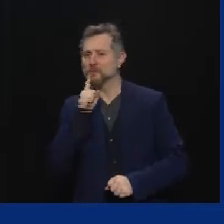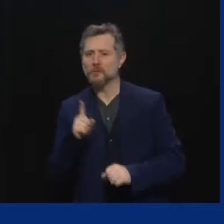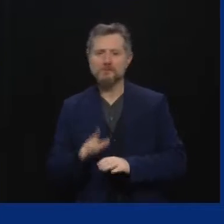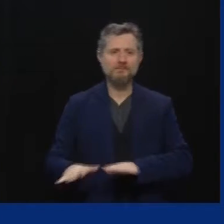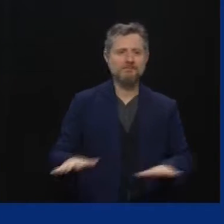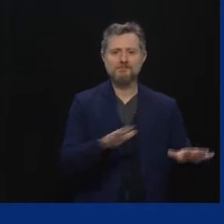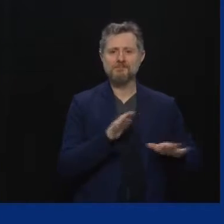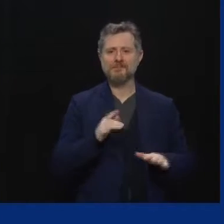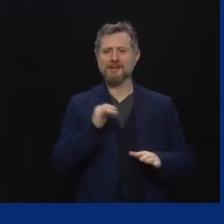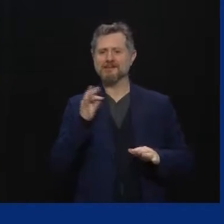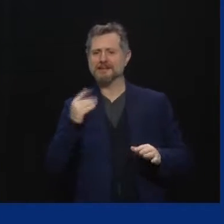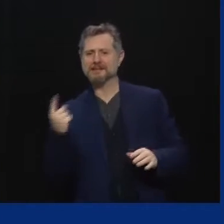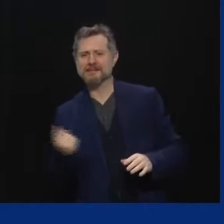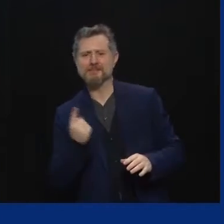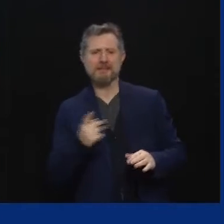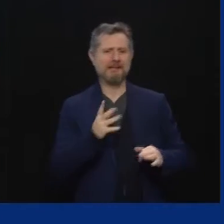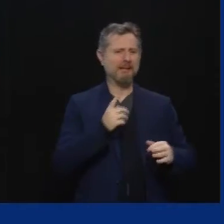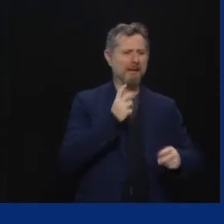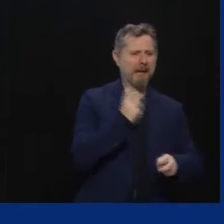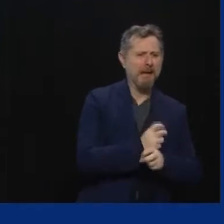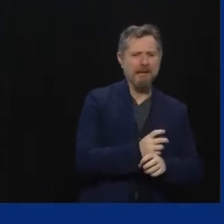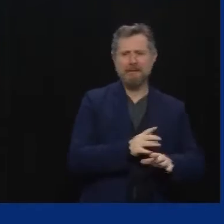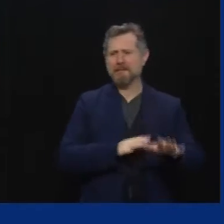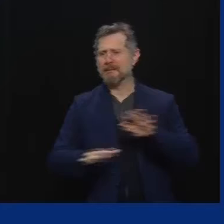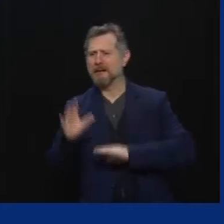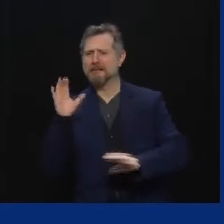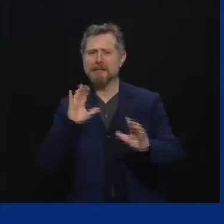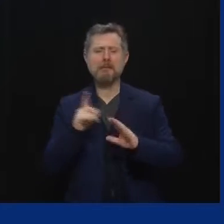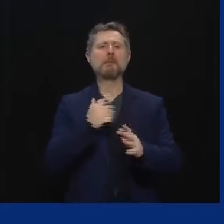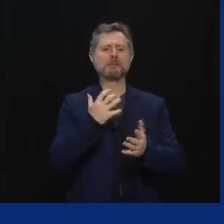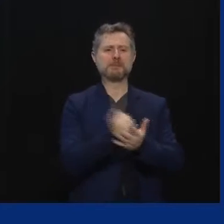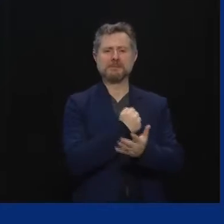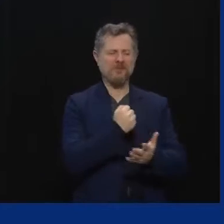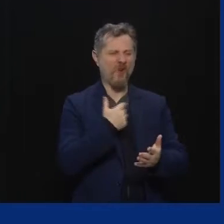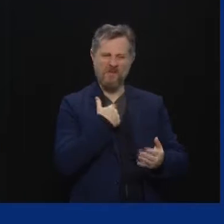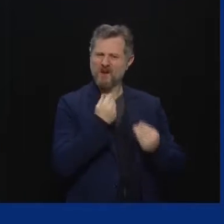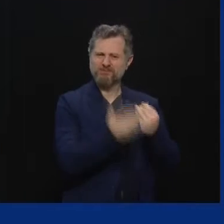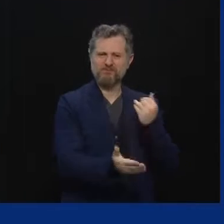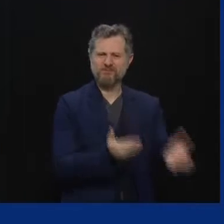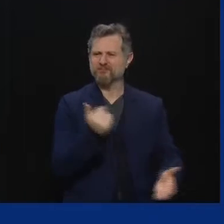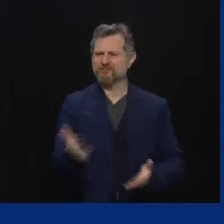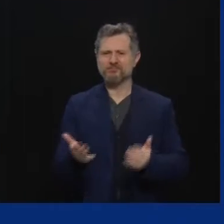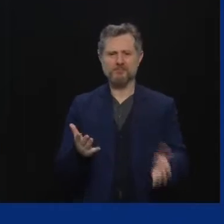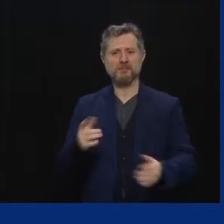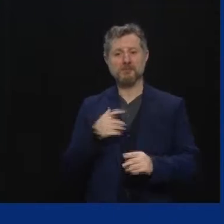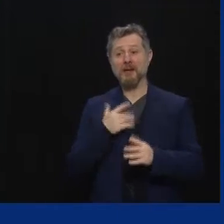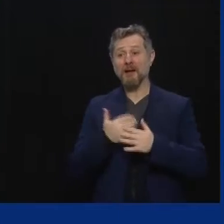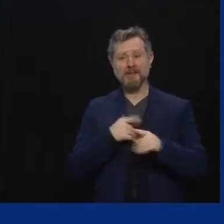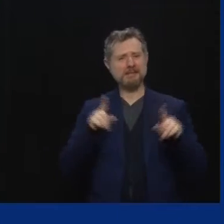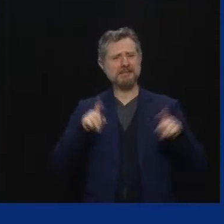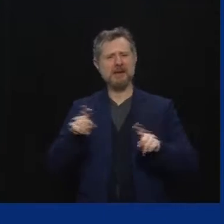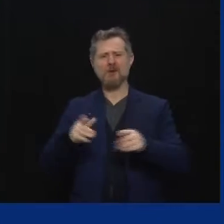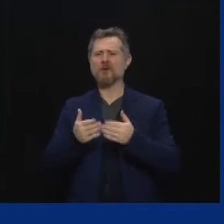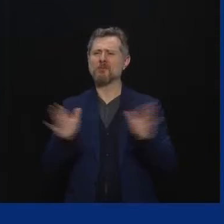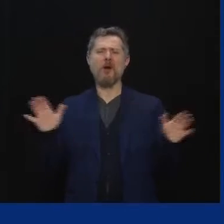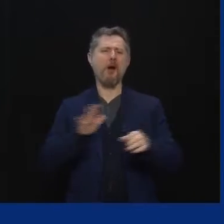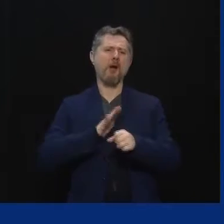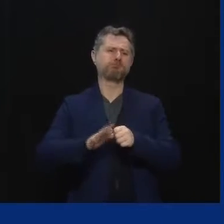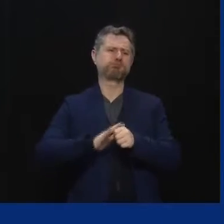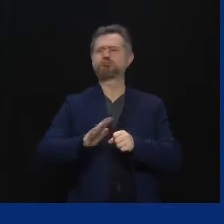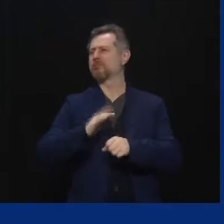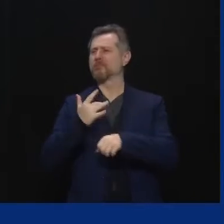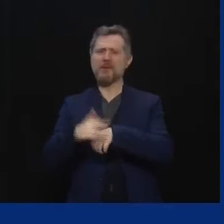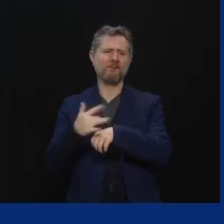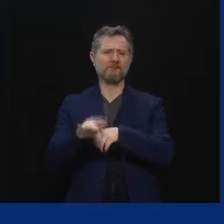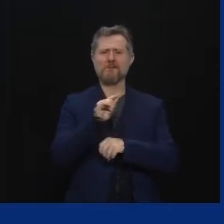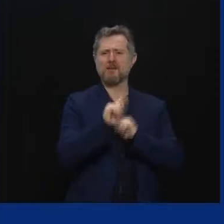but we believe that the vast majority of the state is covered now. Testing is widely available, and we encourage people who have been at a conference